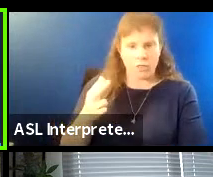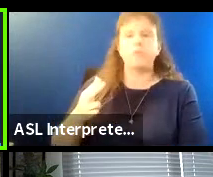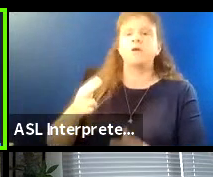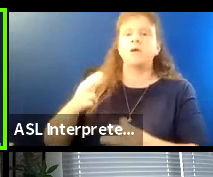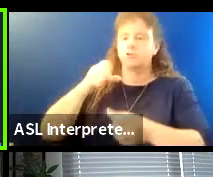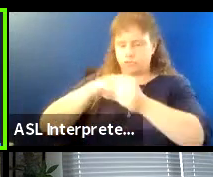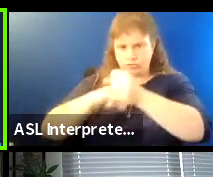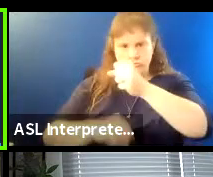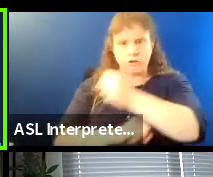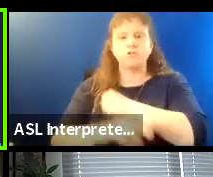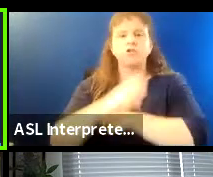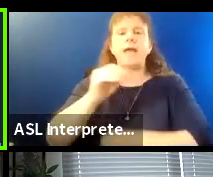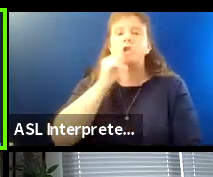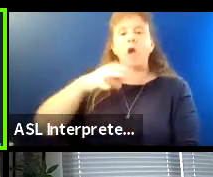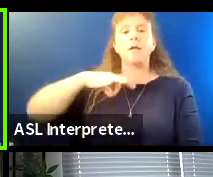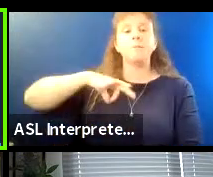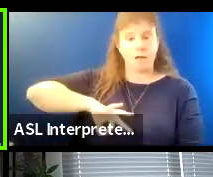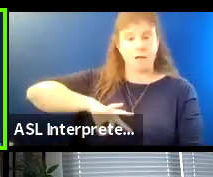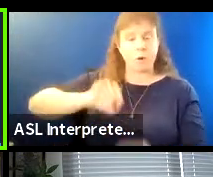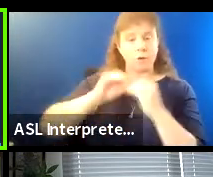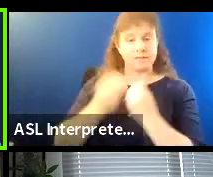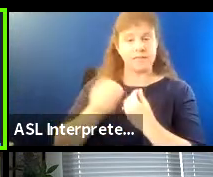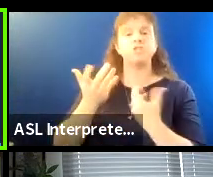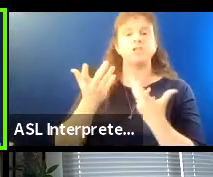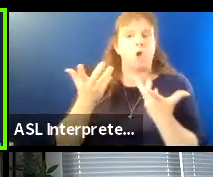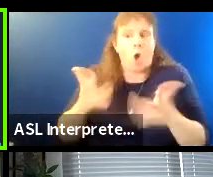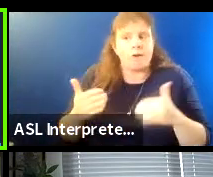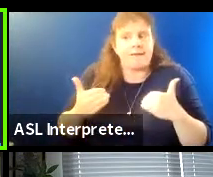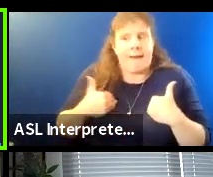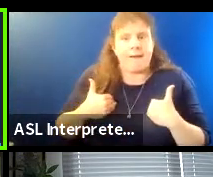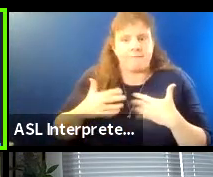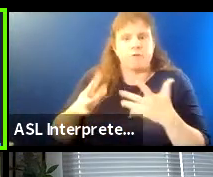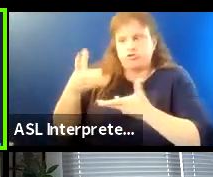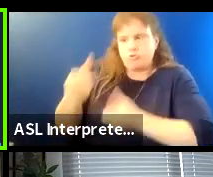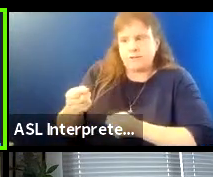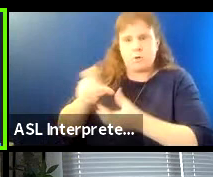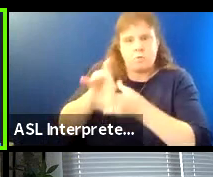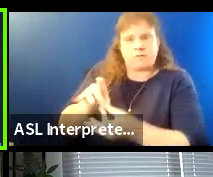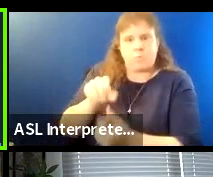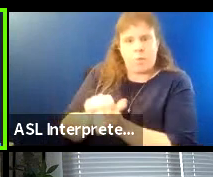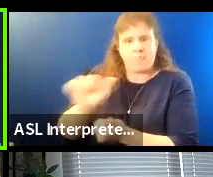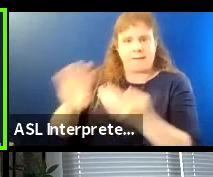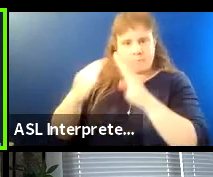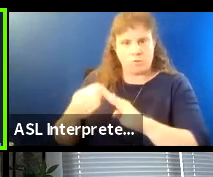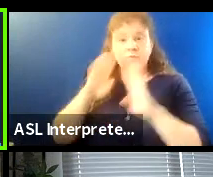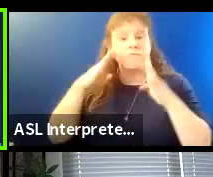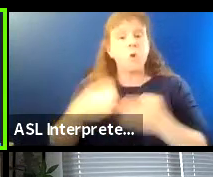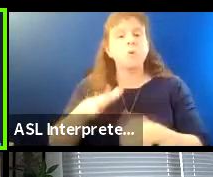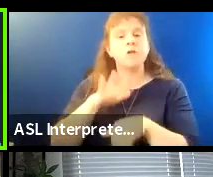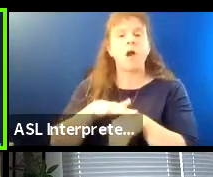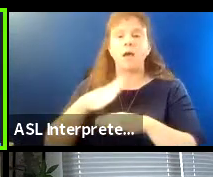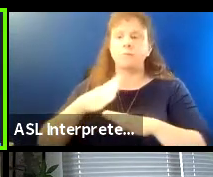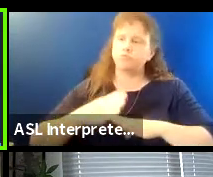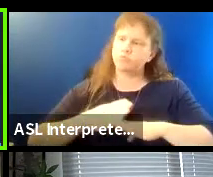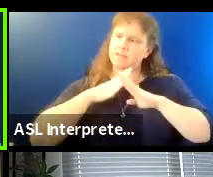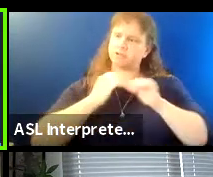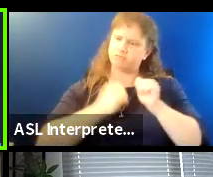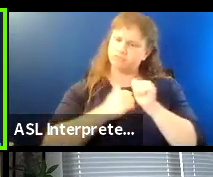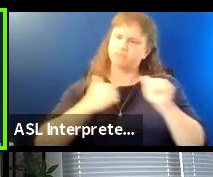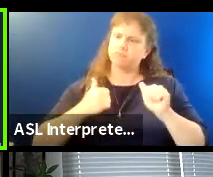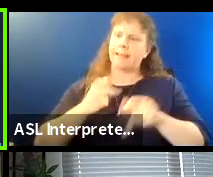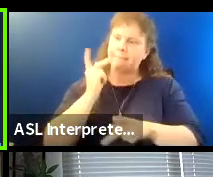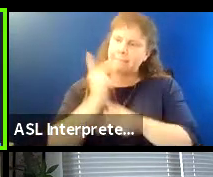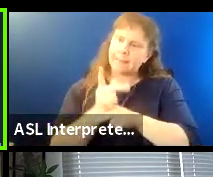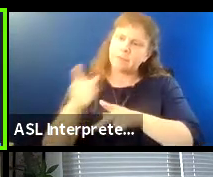on the ground that already hold trusted relationships with the community, that focus on prevention, keeping people healthy, safe,